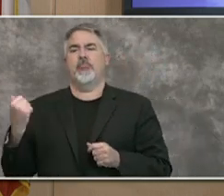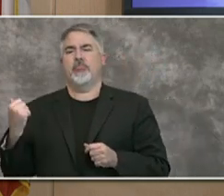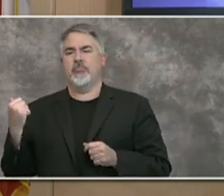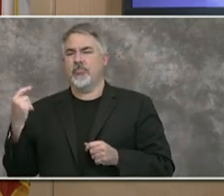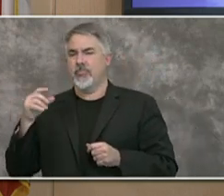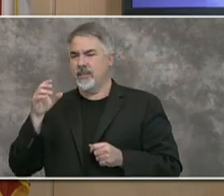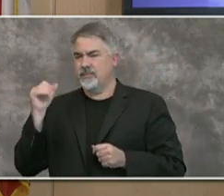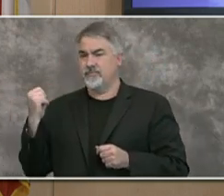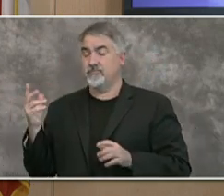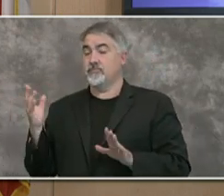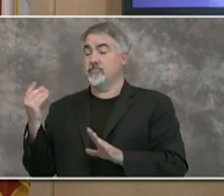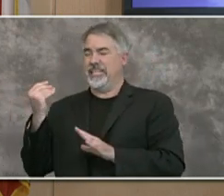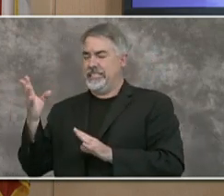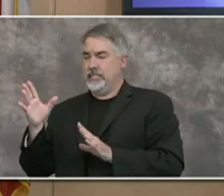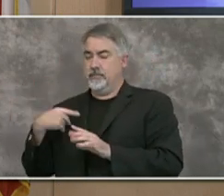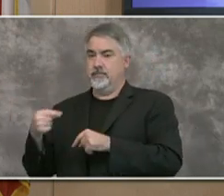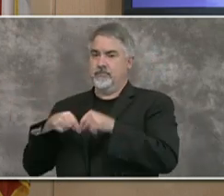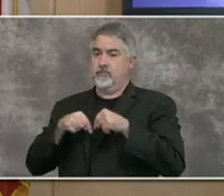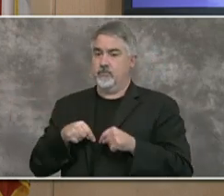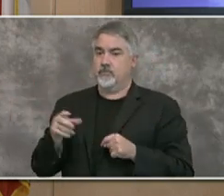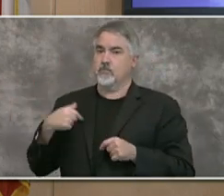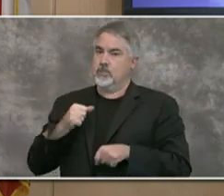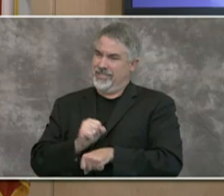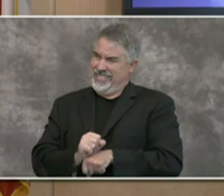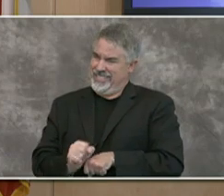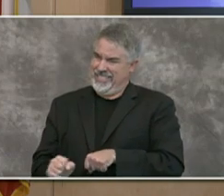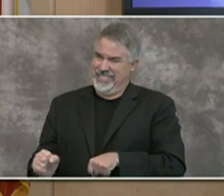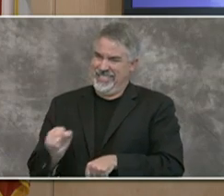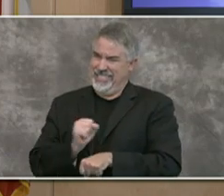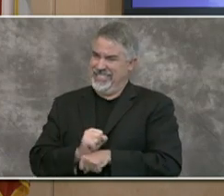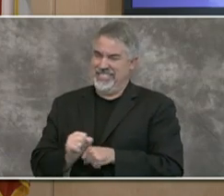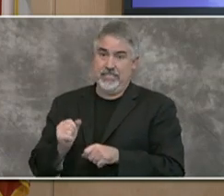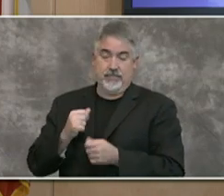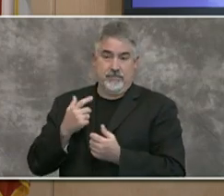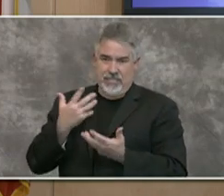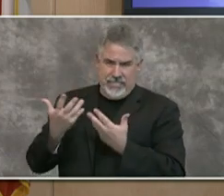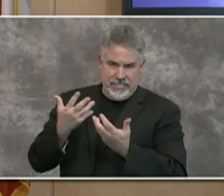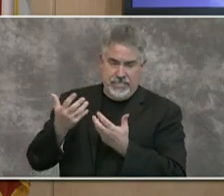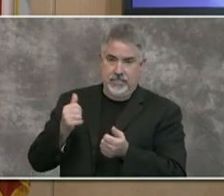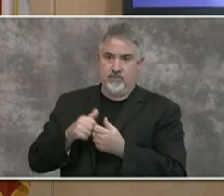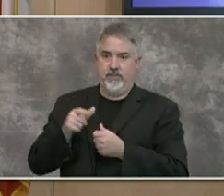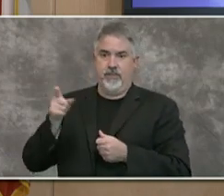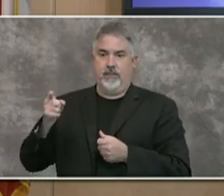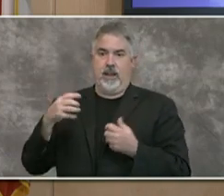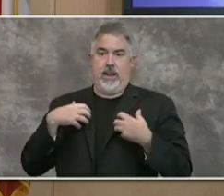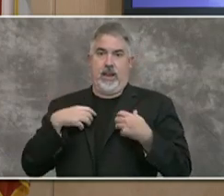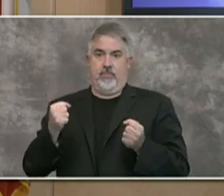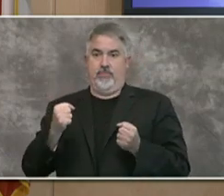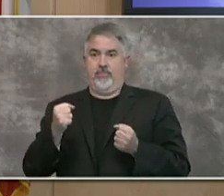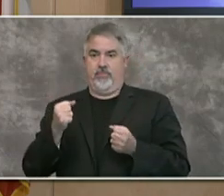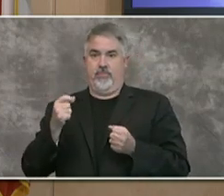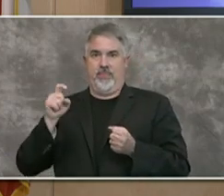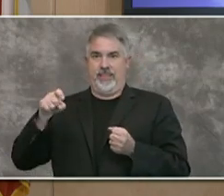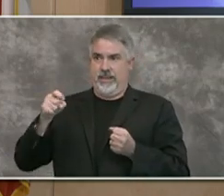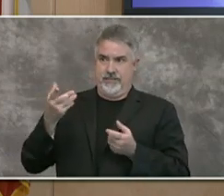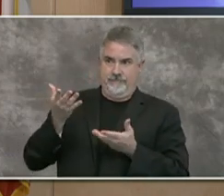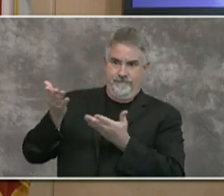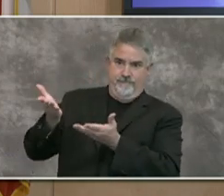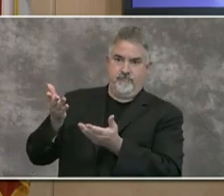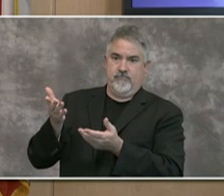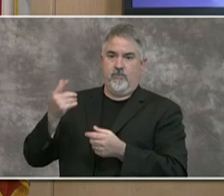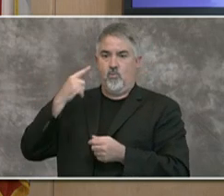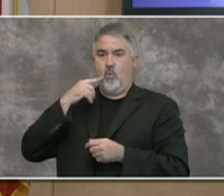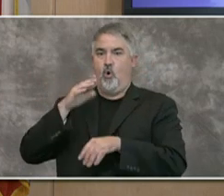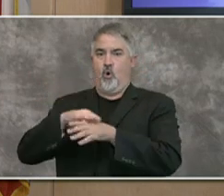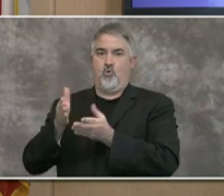that we're working very hard to be sure that any healthcare needs for those on the ship are being taken care